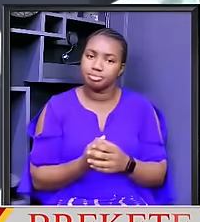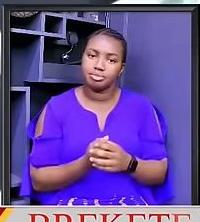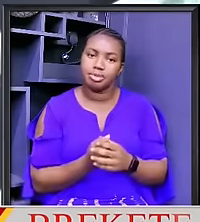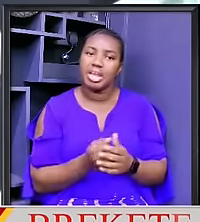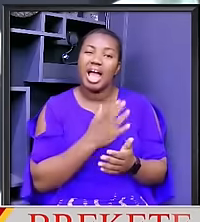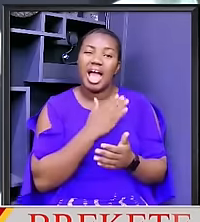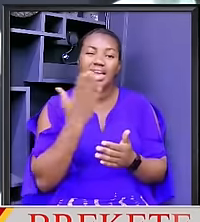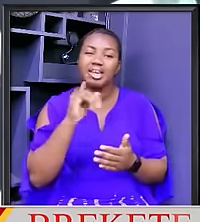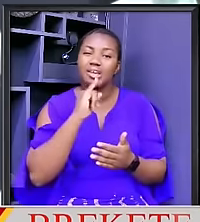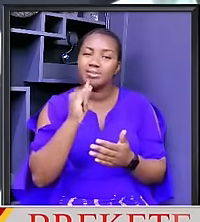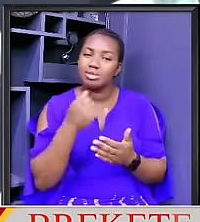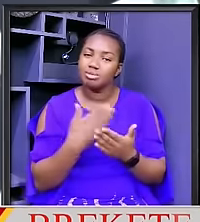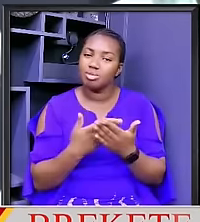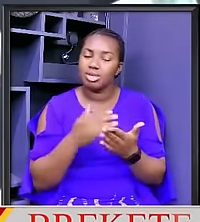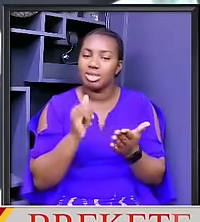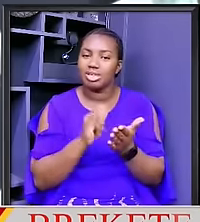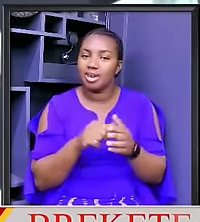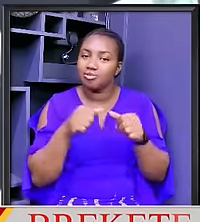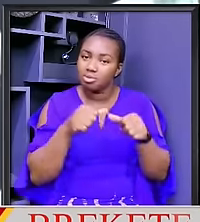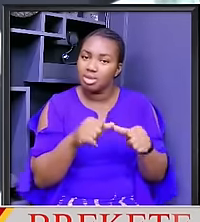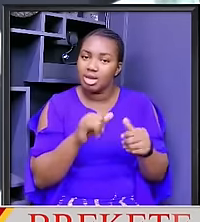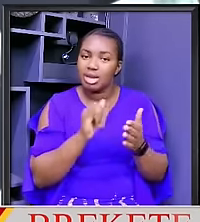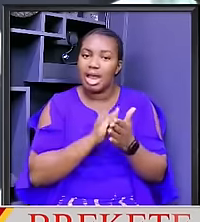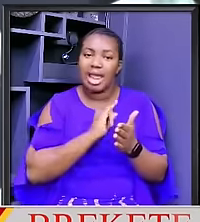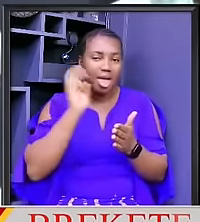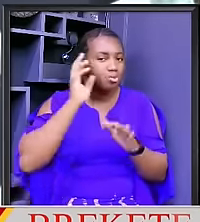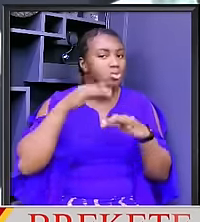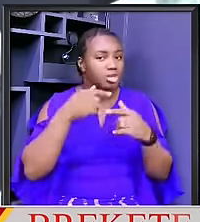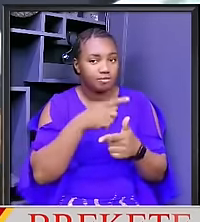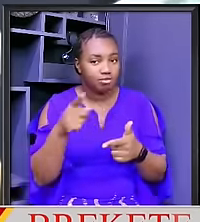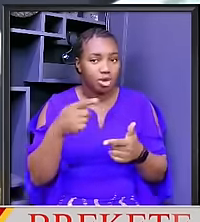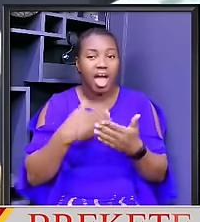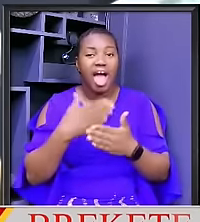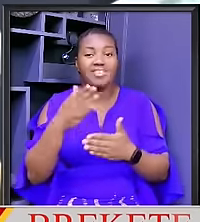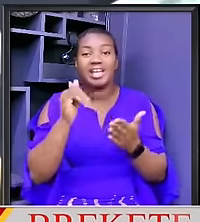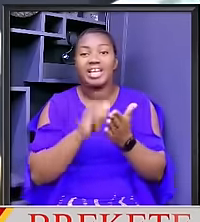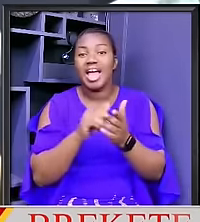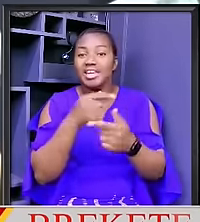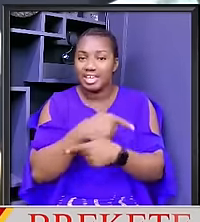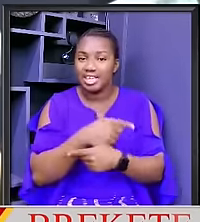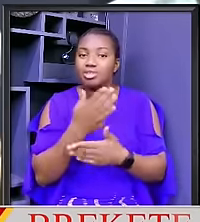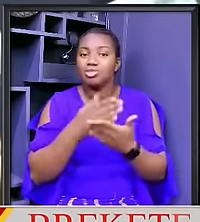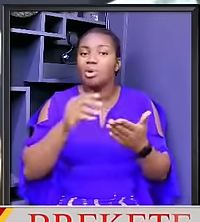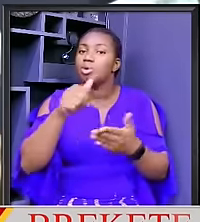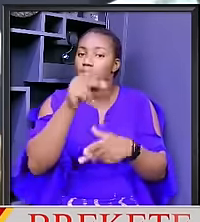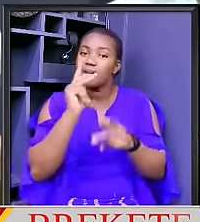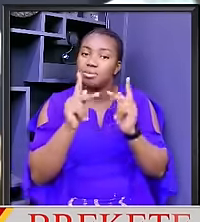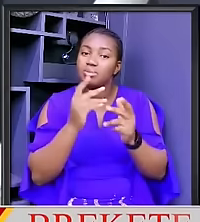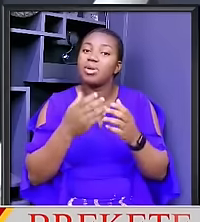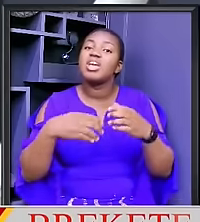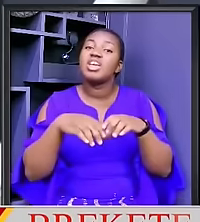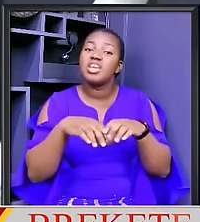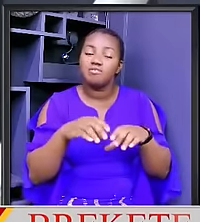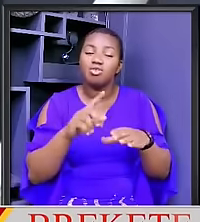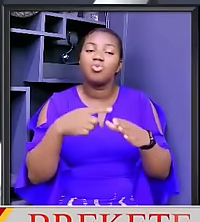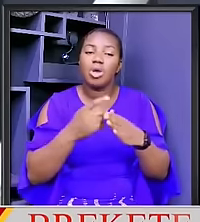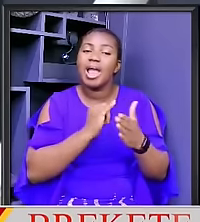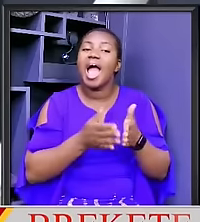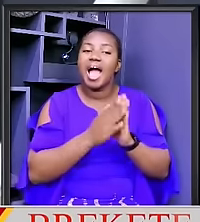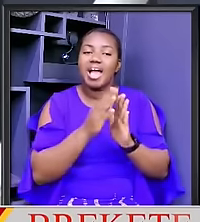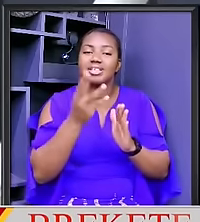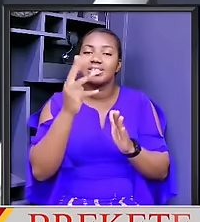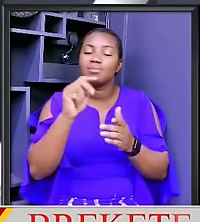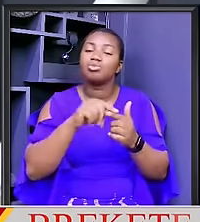he gets money we still remain where I go give on. Okay, after that day, some other people, even though I talk, say, may they no pay money